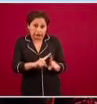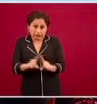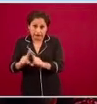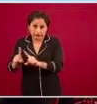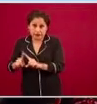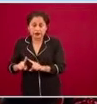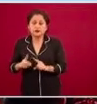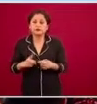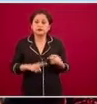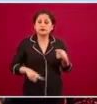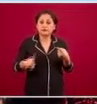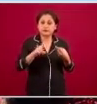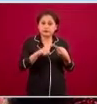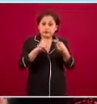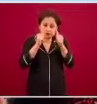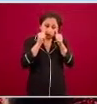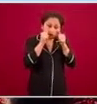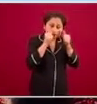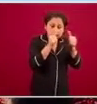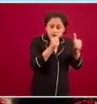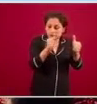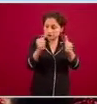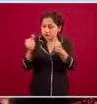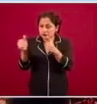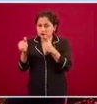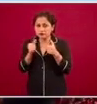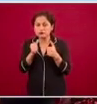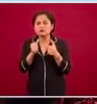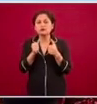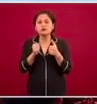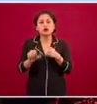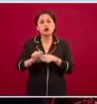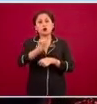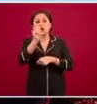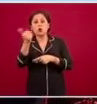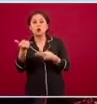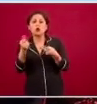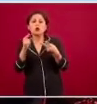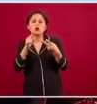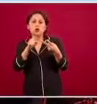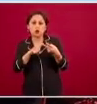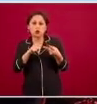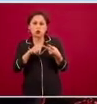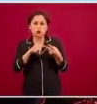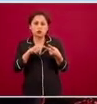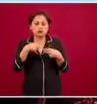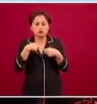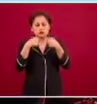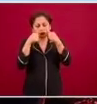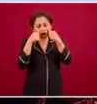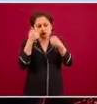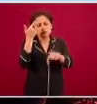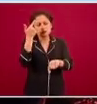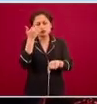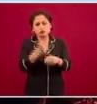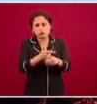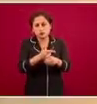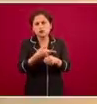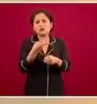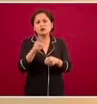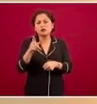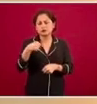elements that have to do with direct observation and also some elements that are inferred,